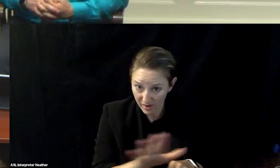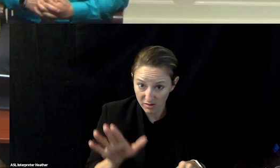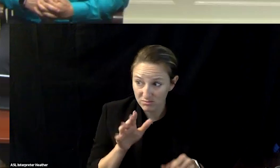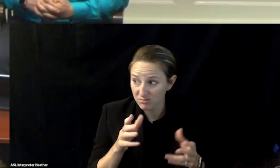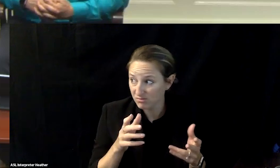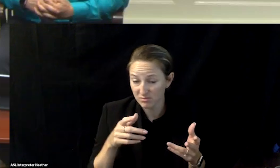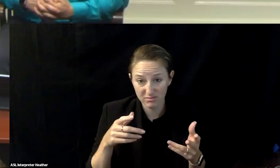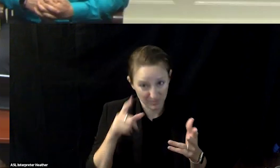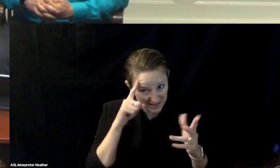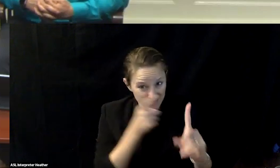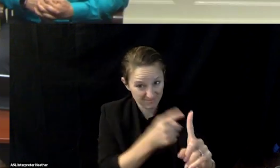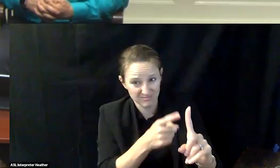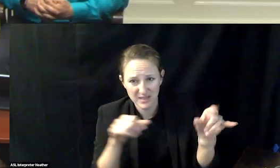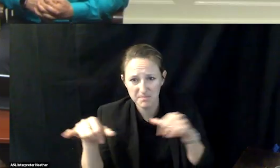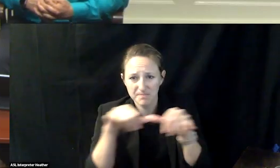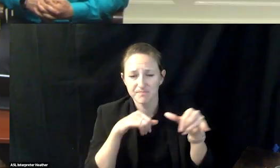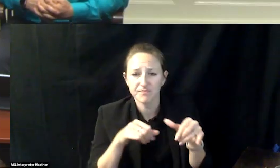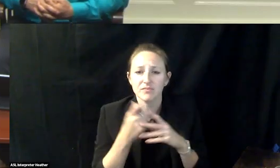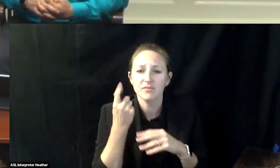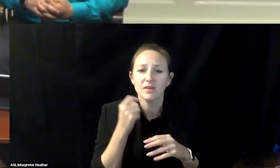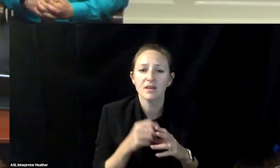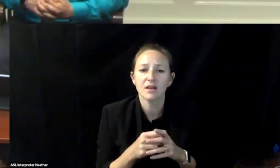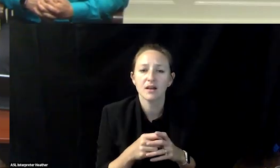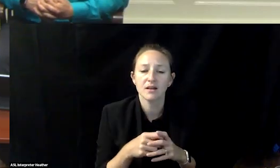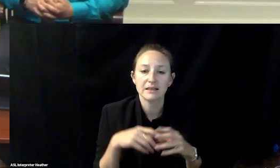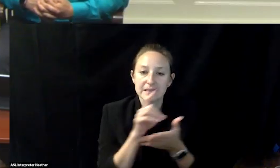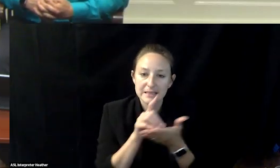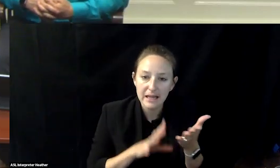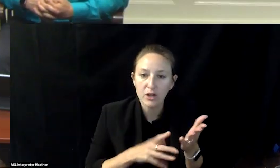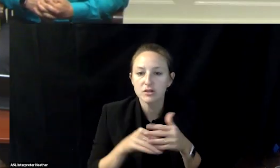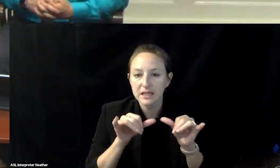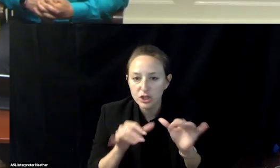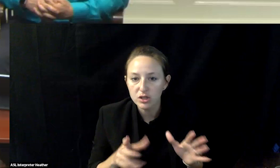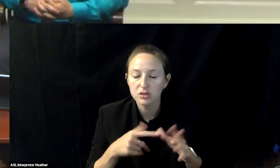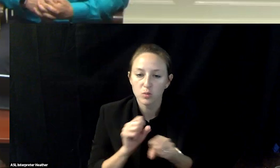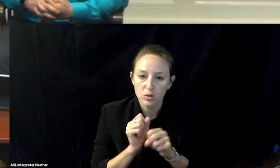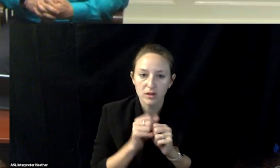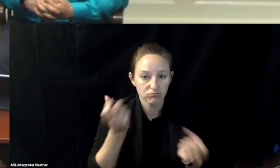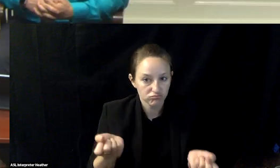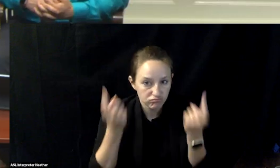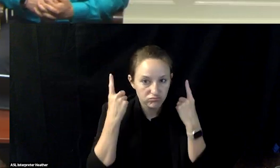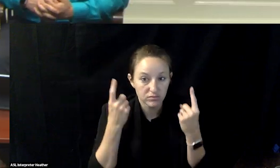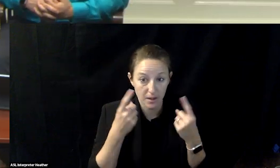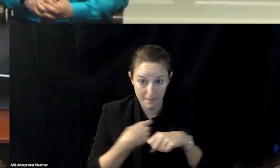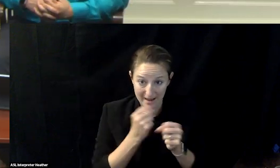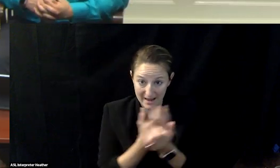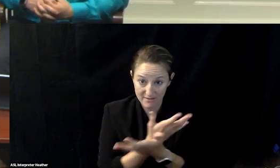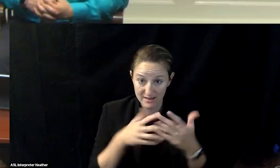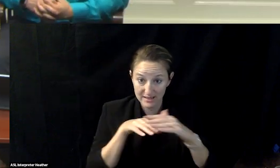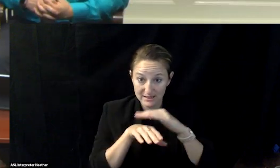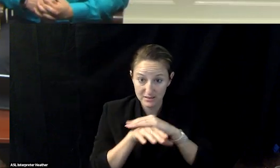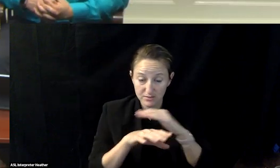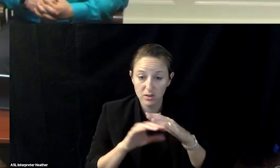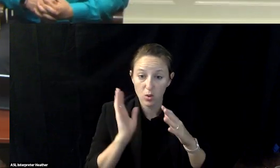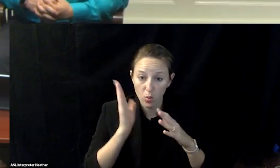and designers that I'm working with understand that by making their stuff accessible, we're moving the